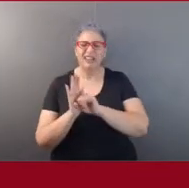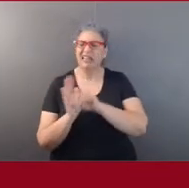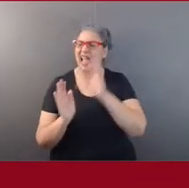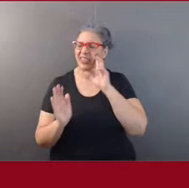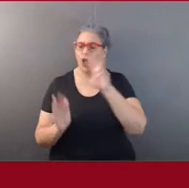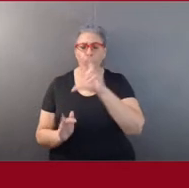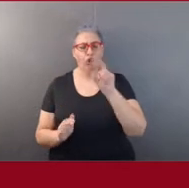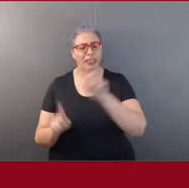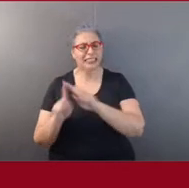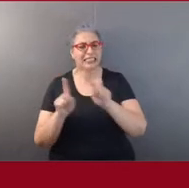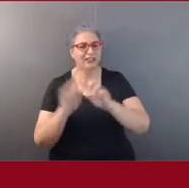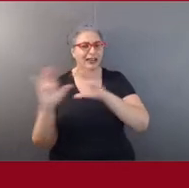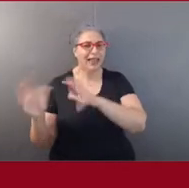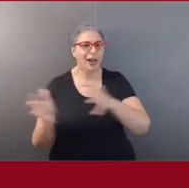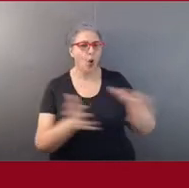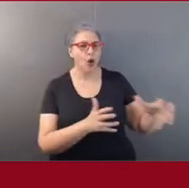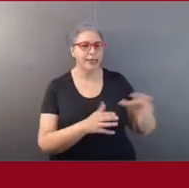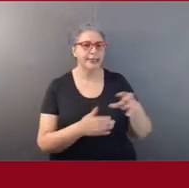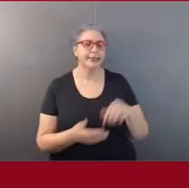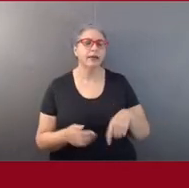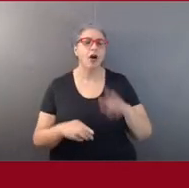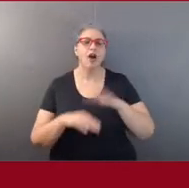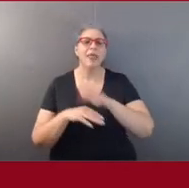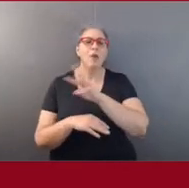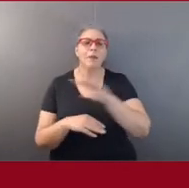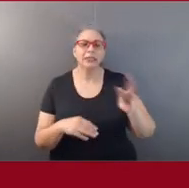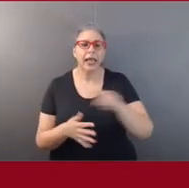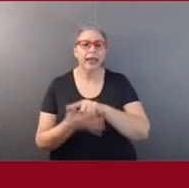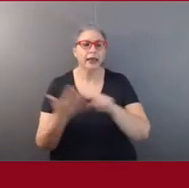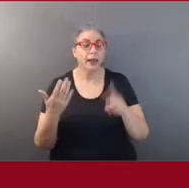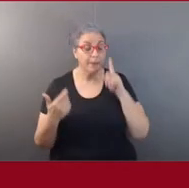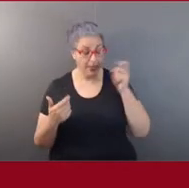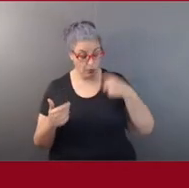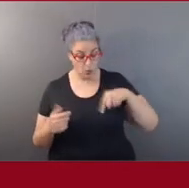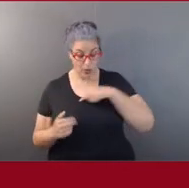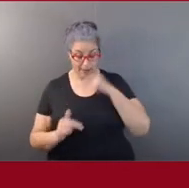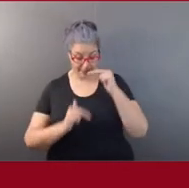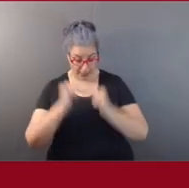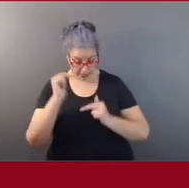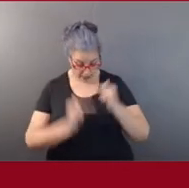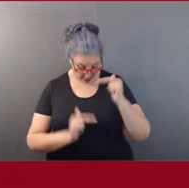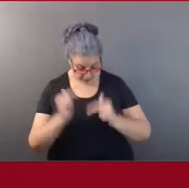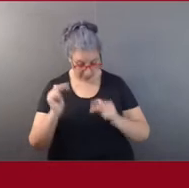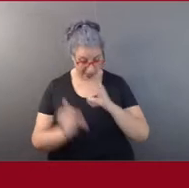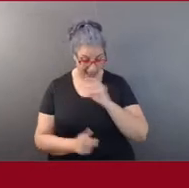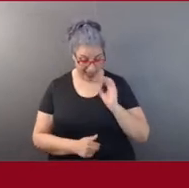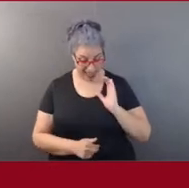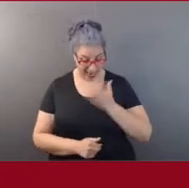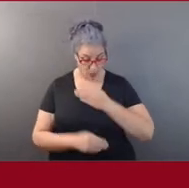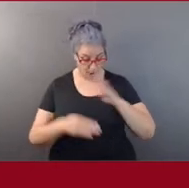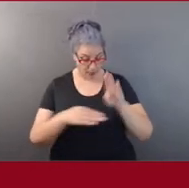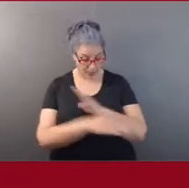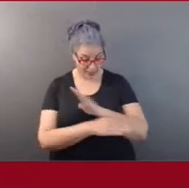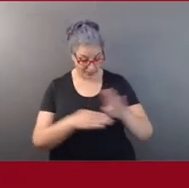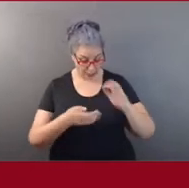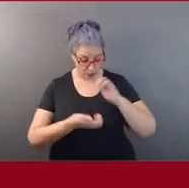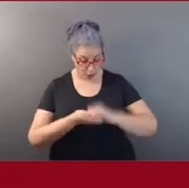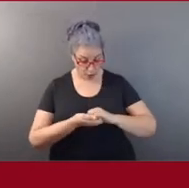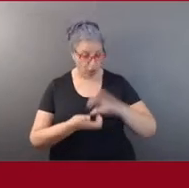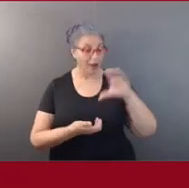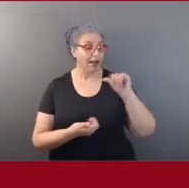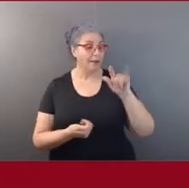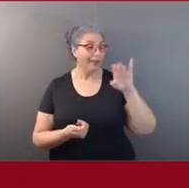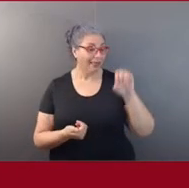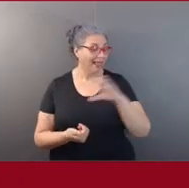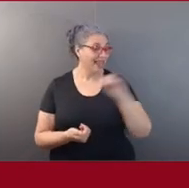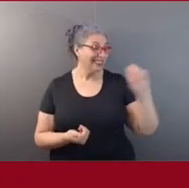different categories that we have on the site. And because we built it, and our business partners, Camille and Sandra, who